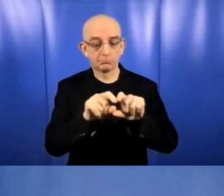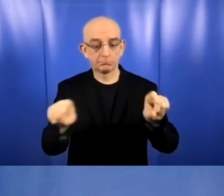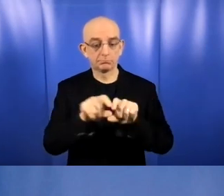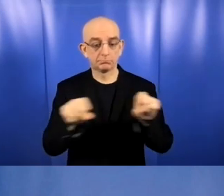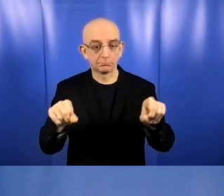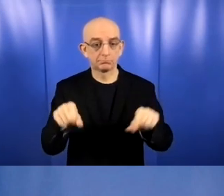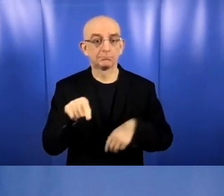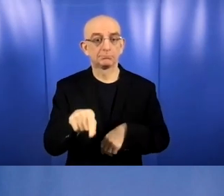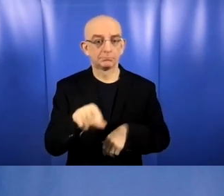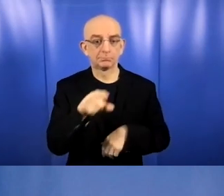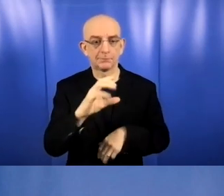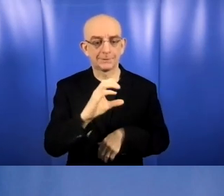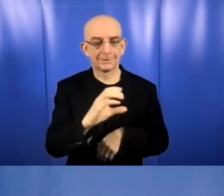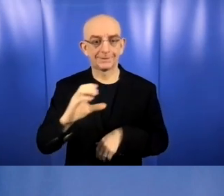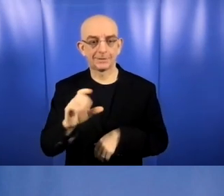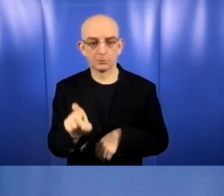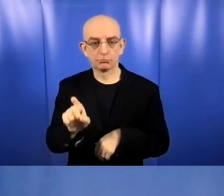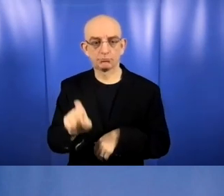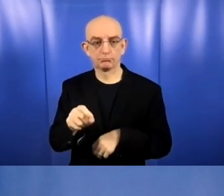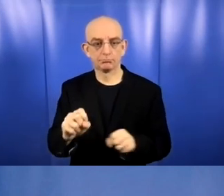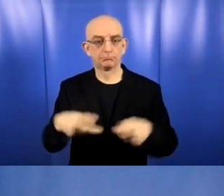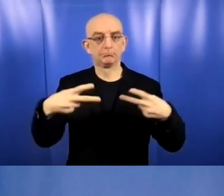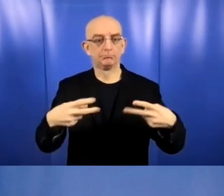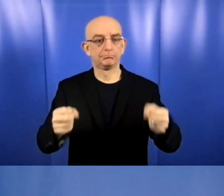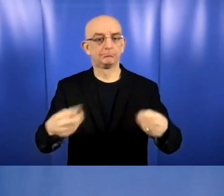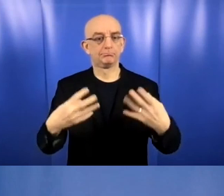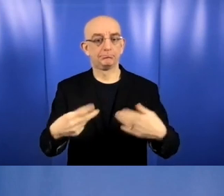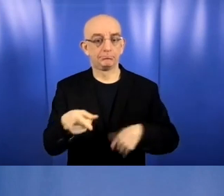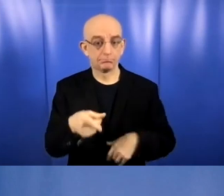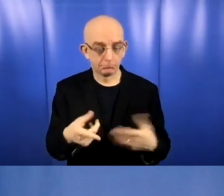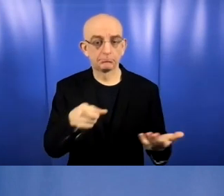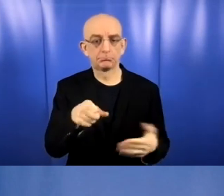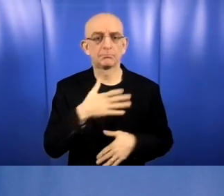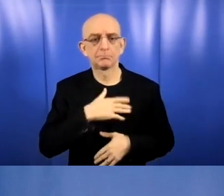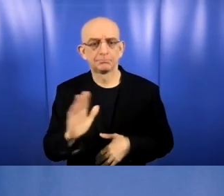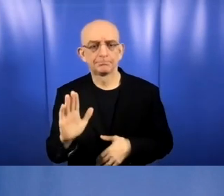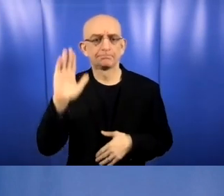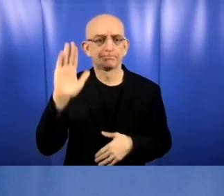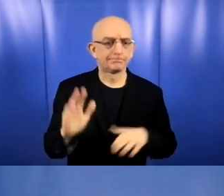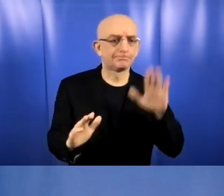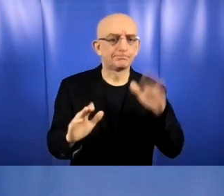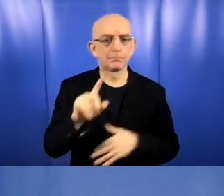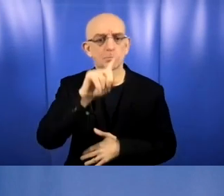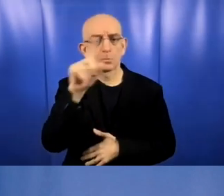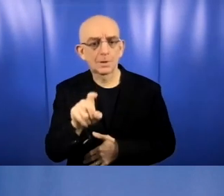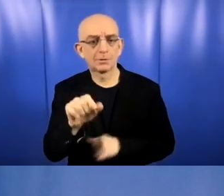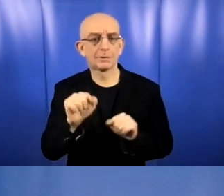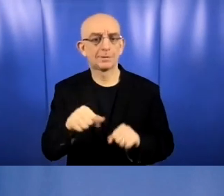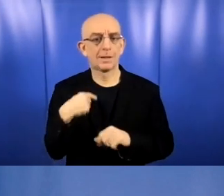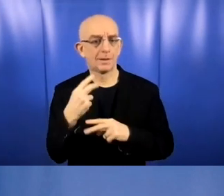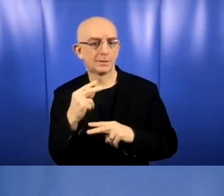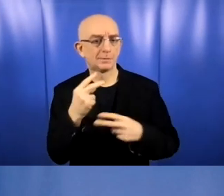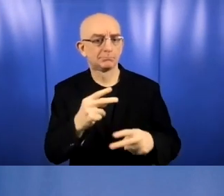bottom of your screen, that will allow you to ask questions. That is being monitored all the time,